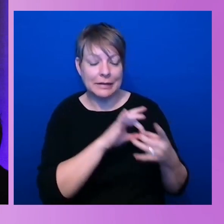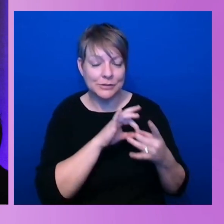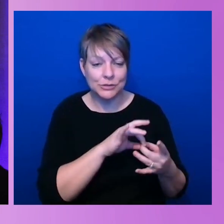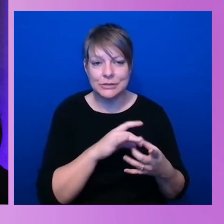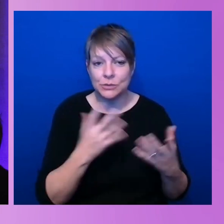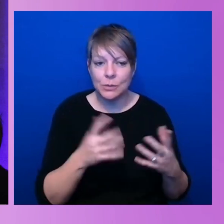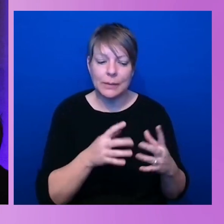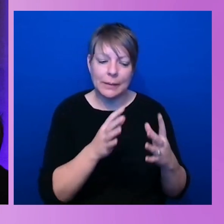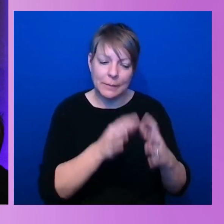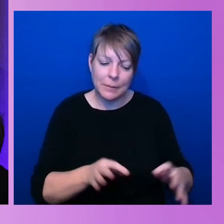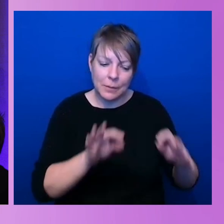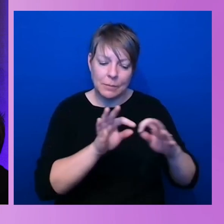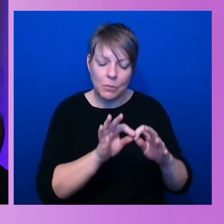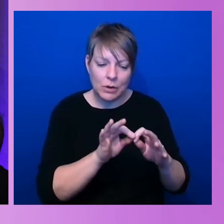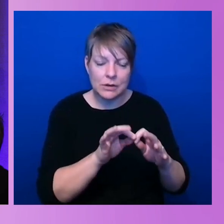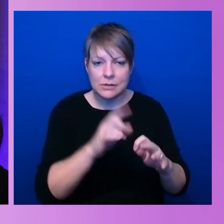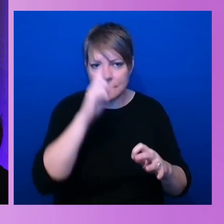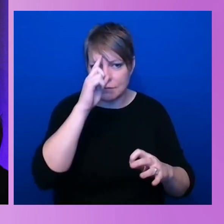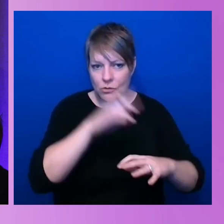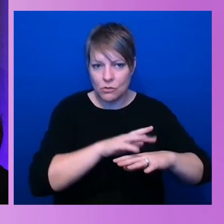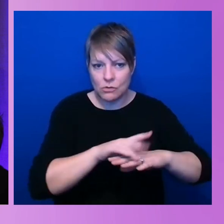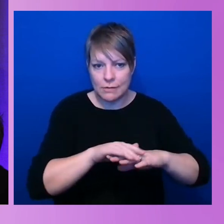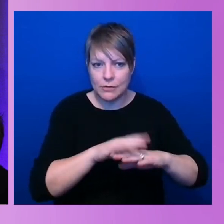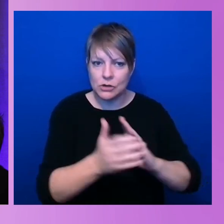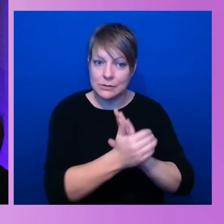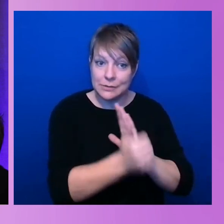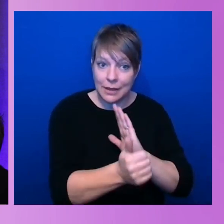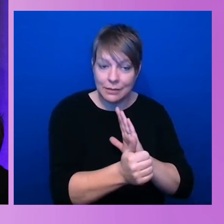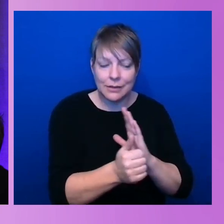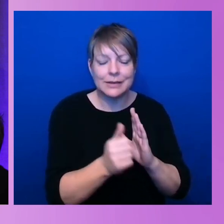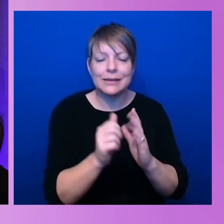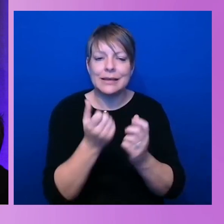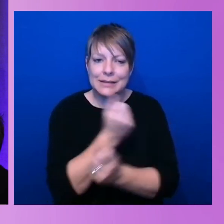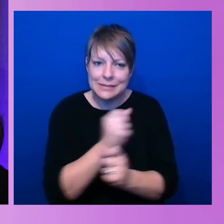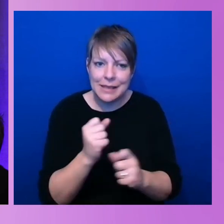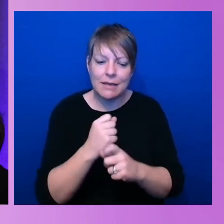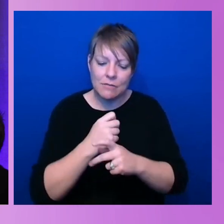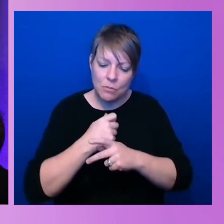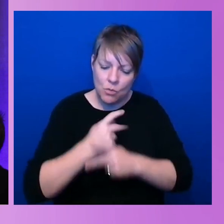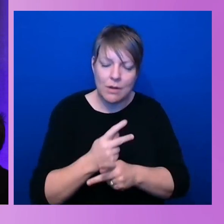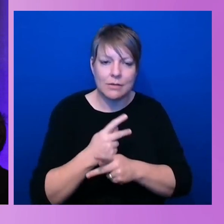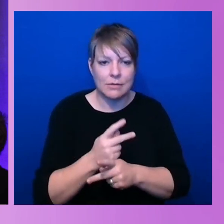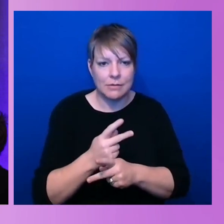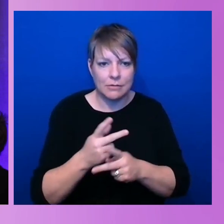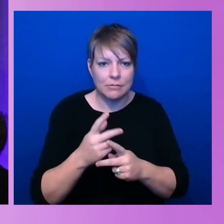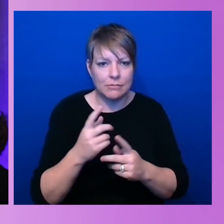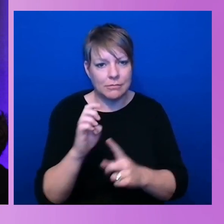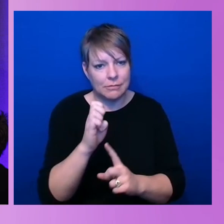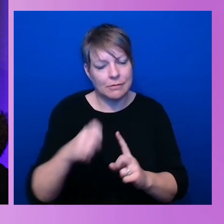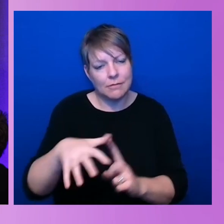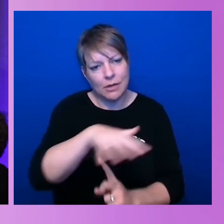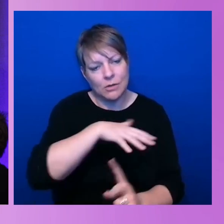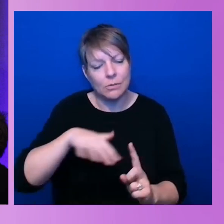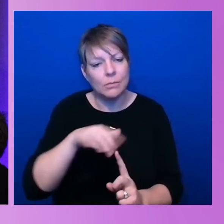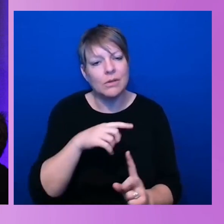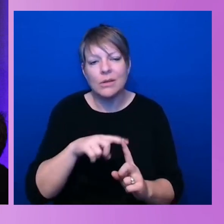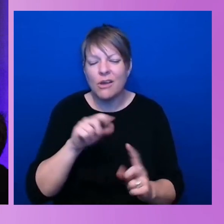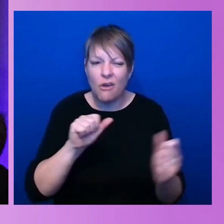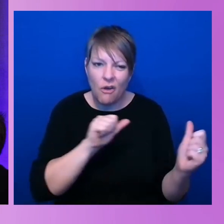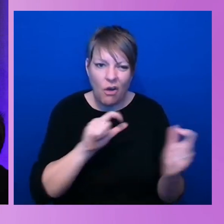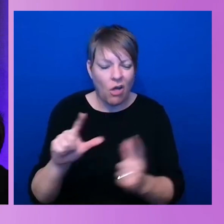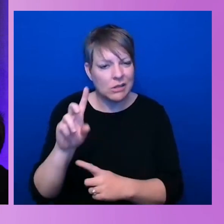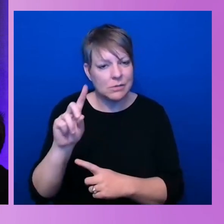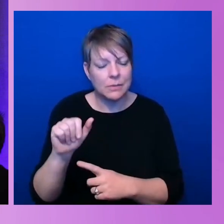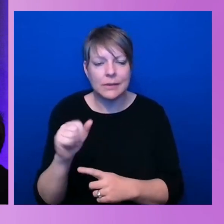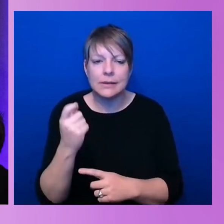having neurodiverse talent in a safe and productive environment, and all across disability. We have to broaden it and